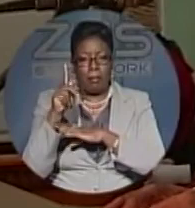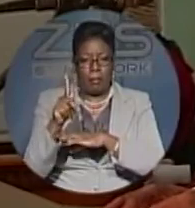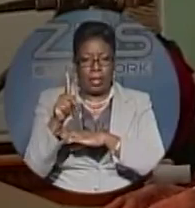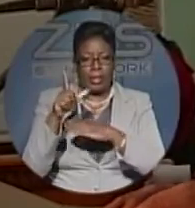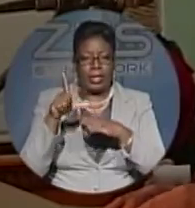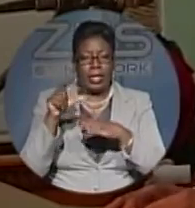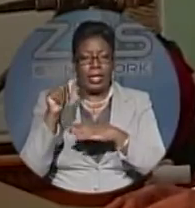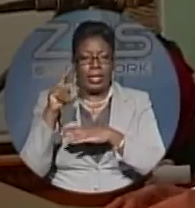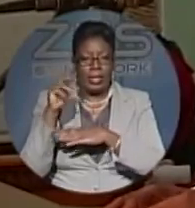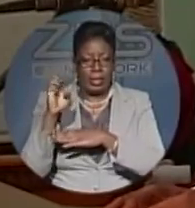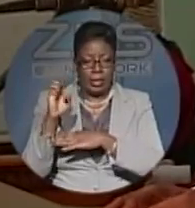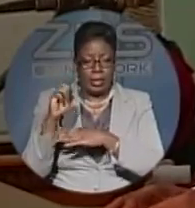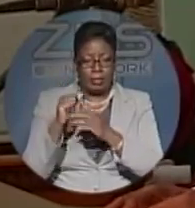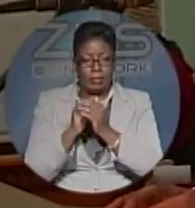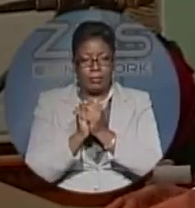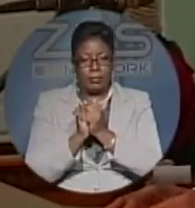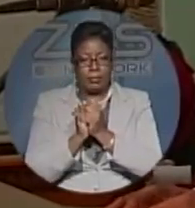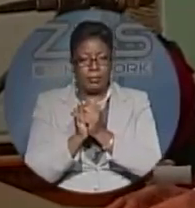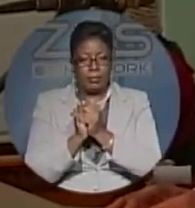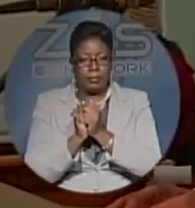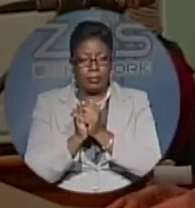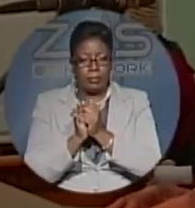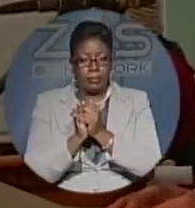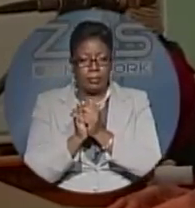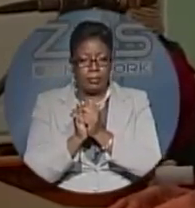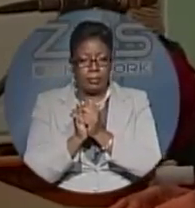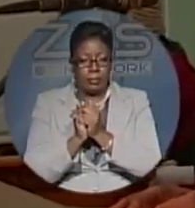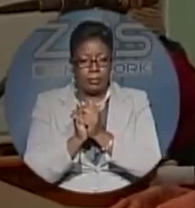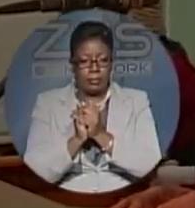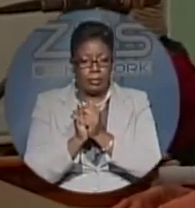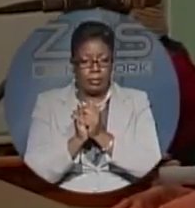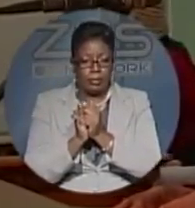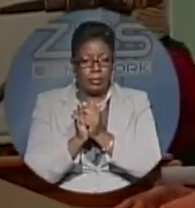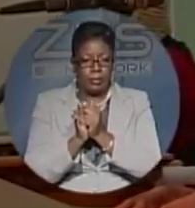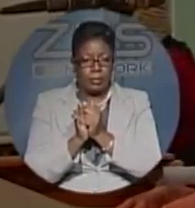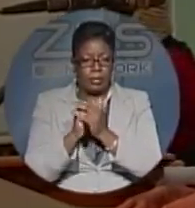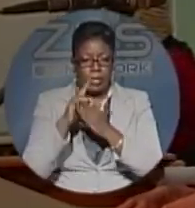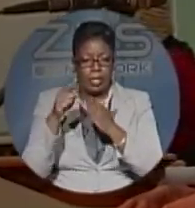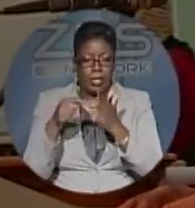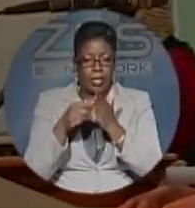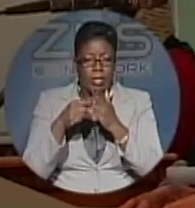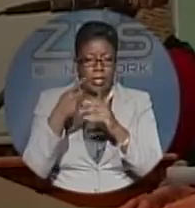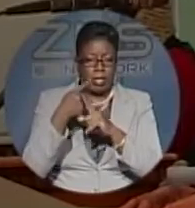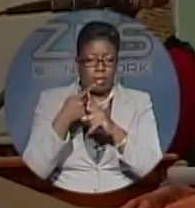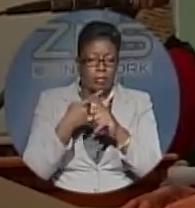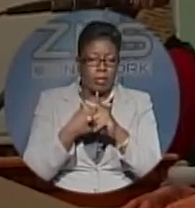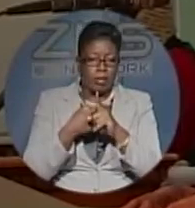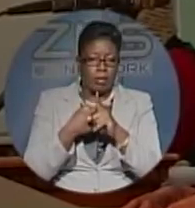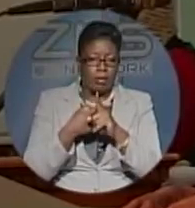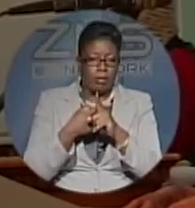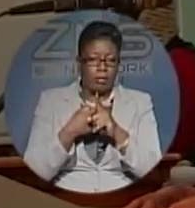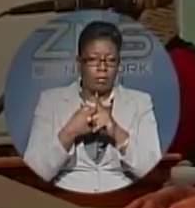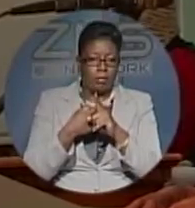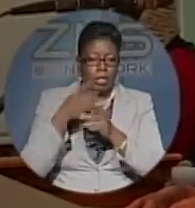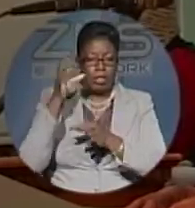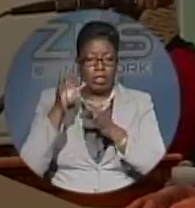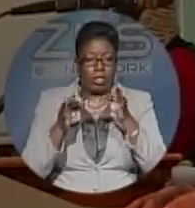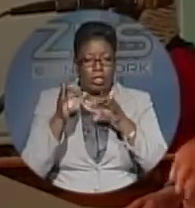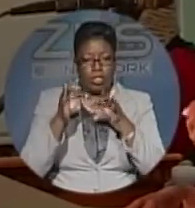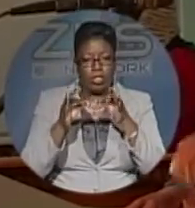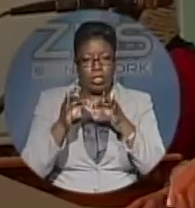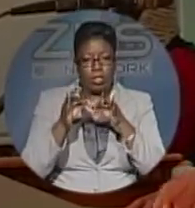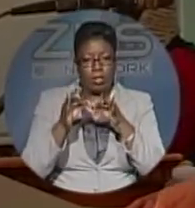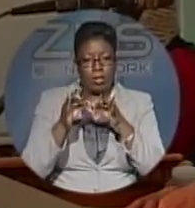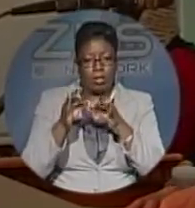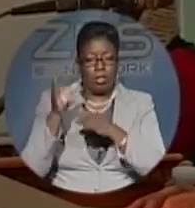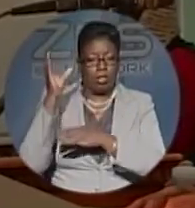Turner will preside over criminal matters in those courts beginning this month. Justice Charles's court and chambers will